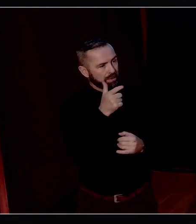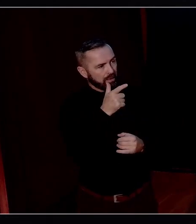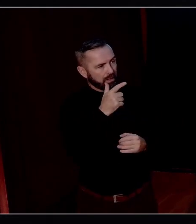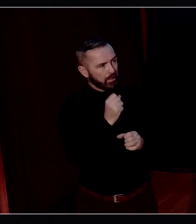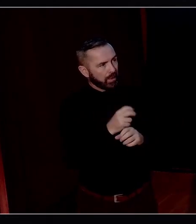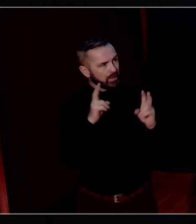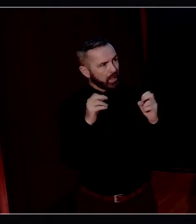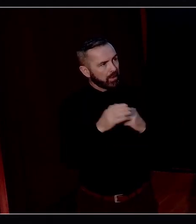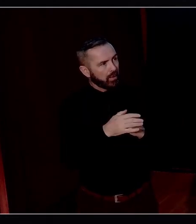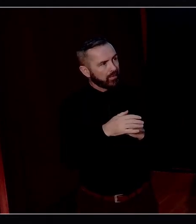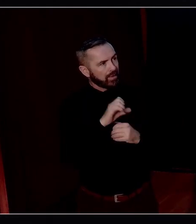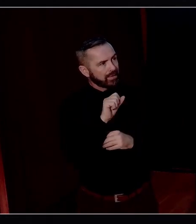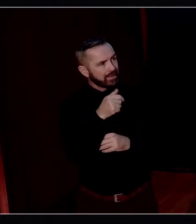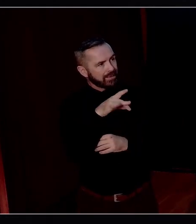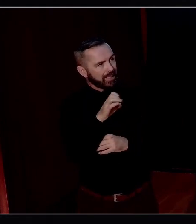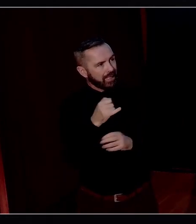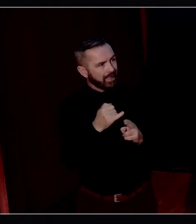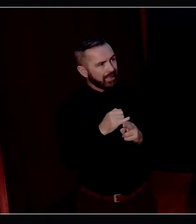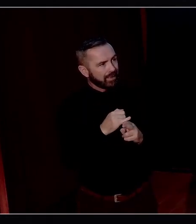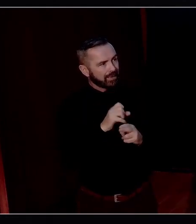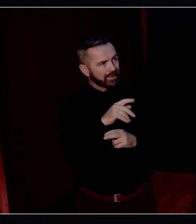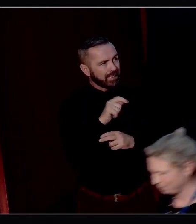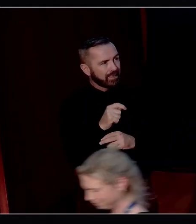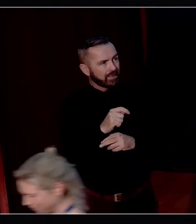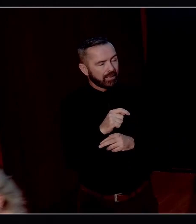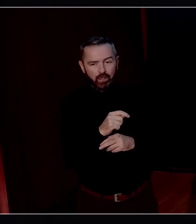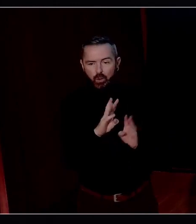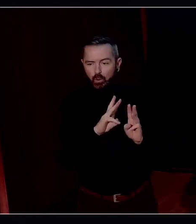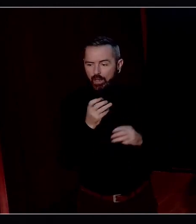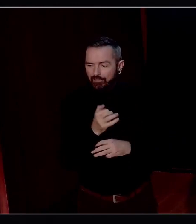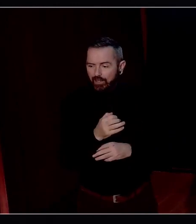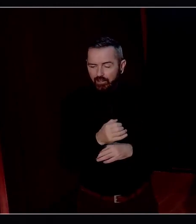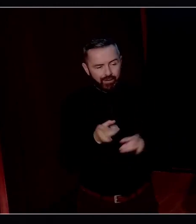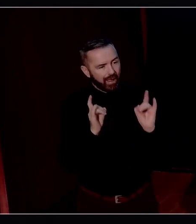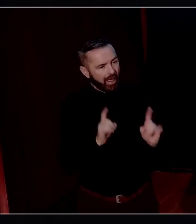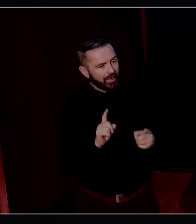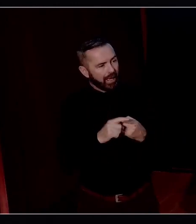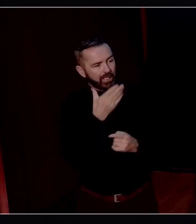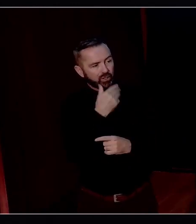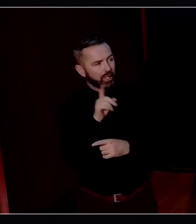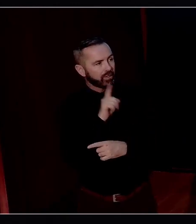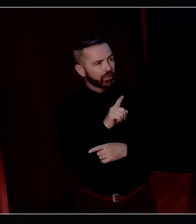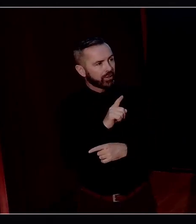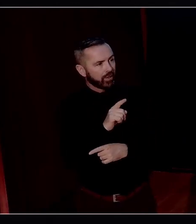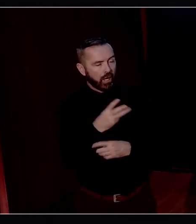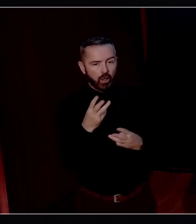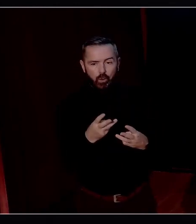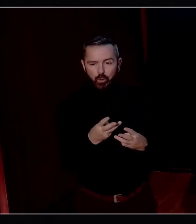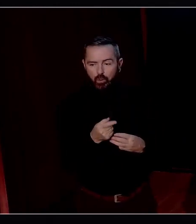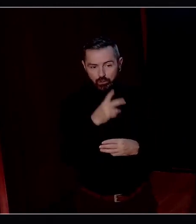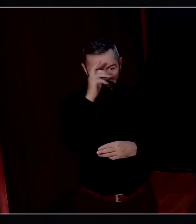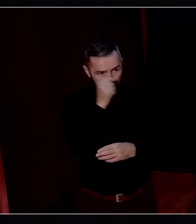on the topic of a stake in the state, welfare, health and gender. And I'd like to remind both our in-person audience and